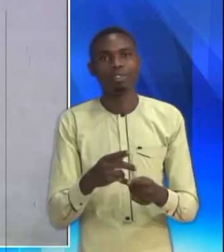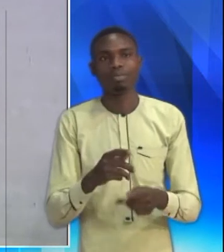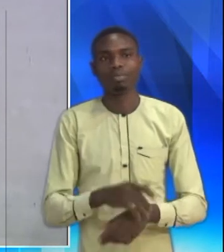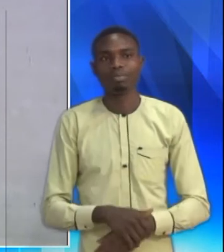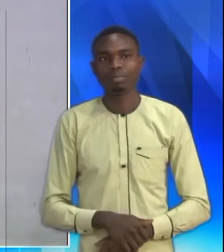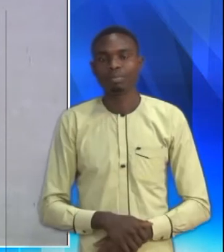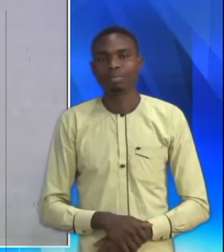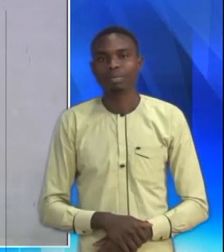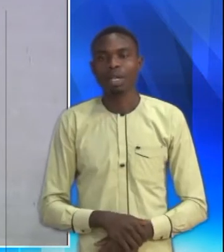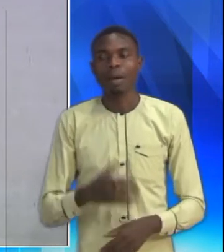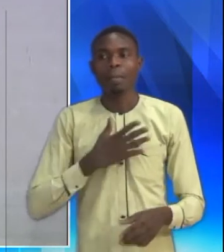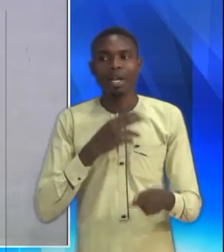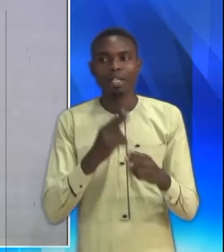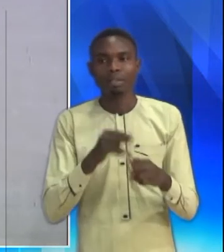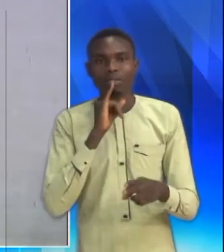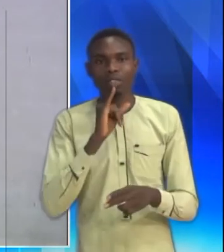My name is Mohammed Sani Kele.